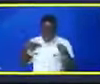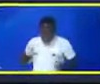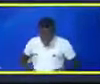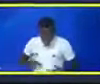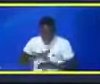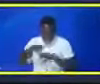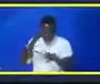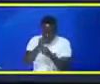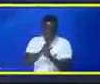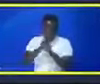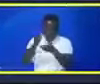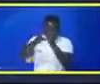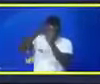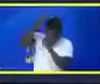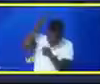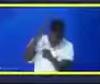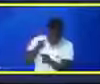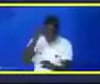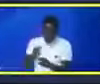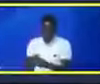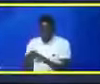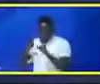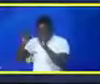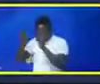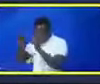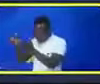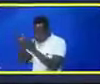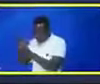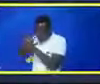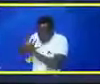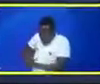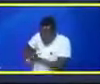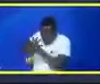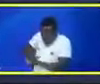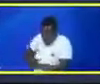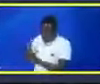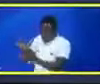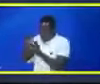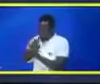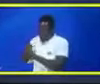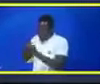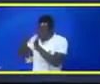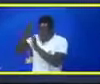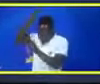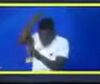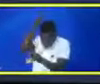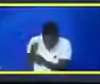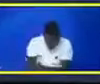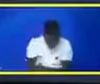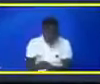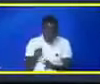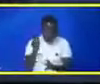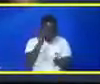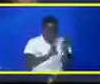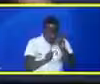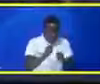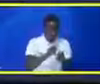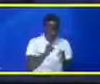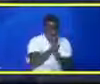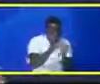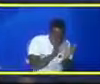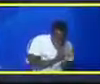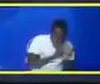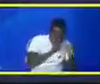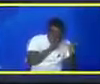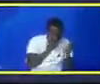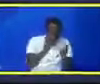receive answers now. Cases of oppression, receive answers now. Legal matters,